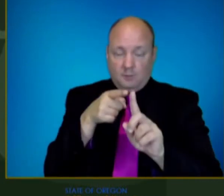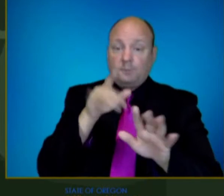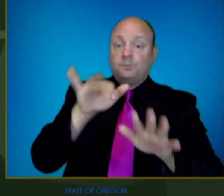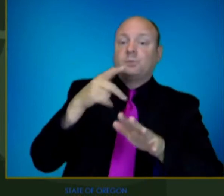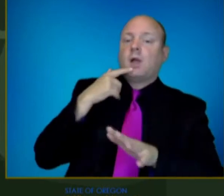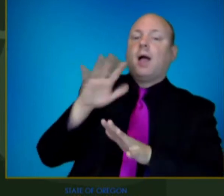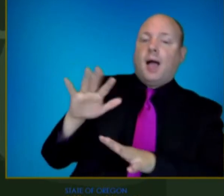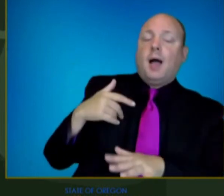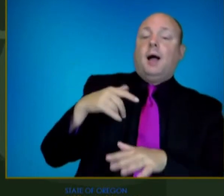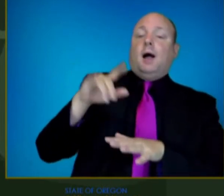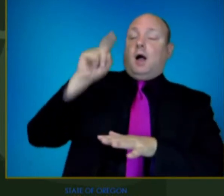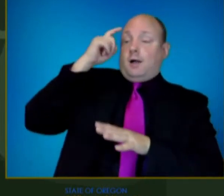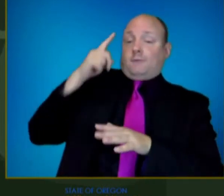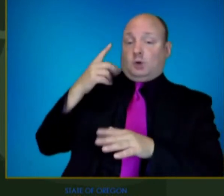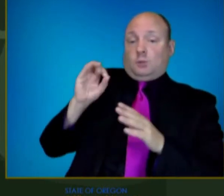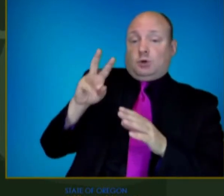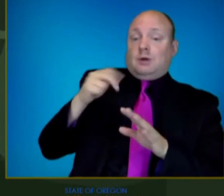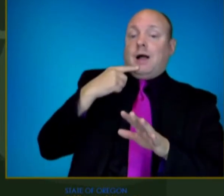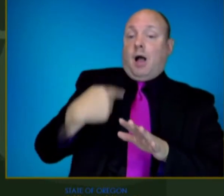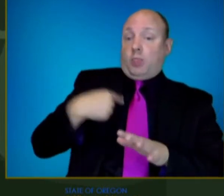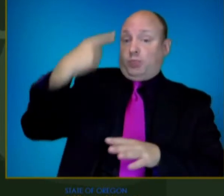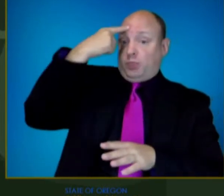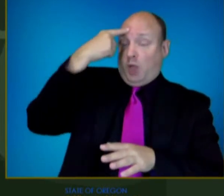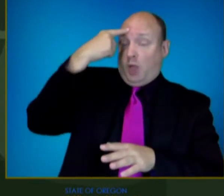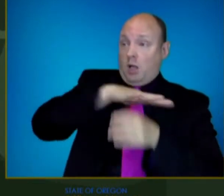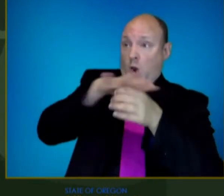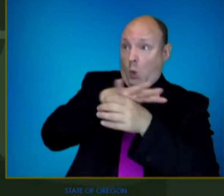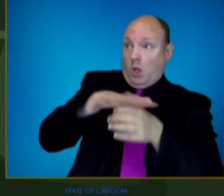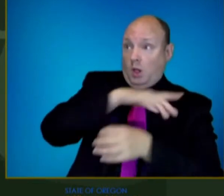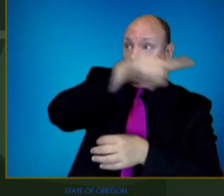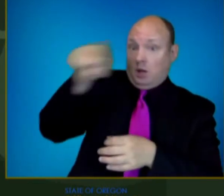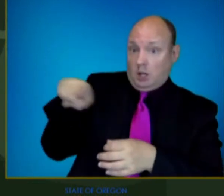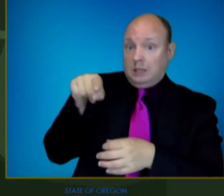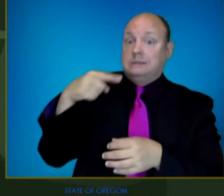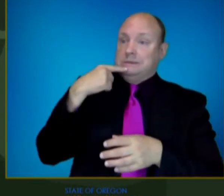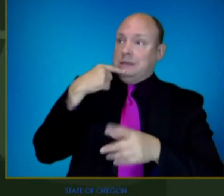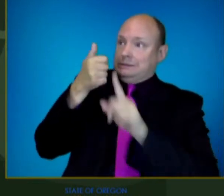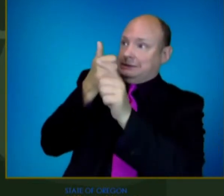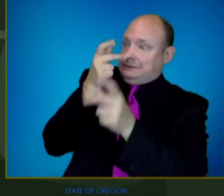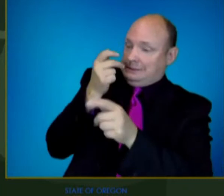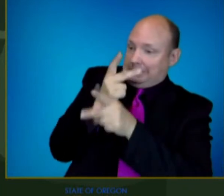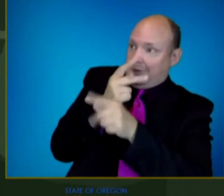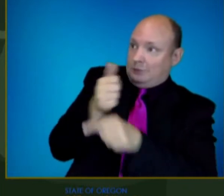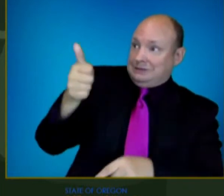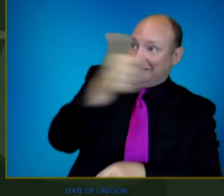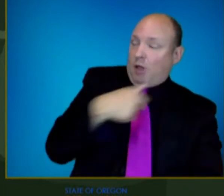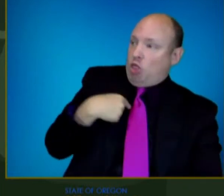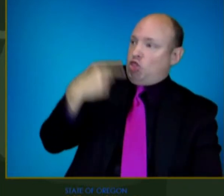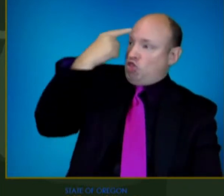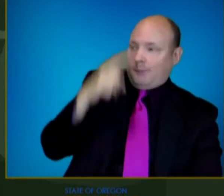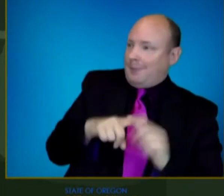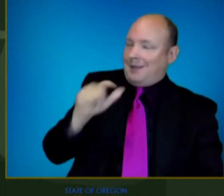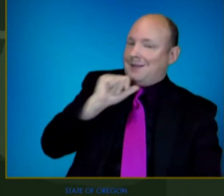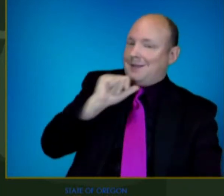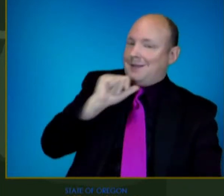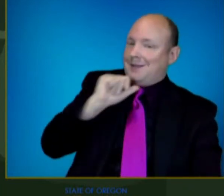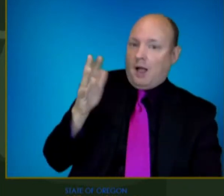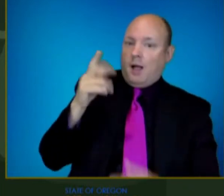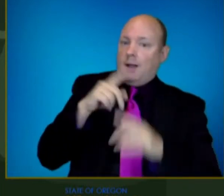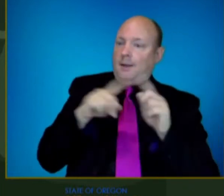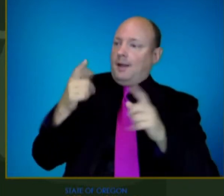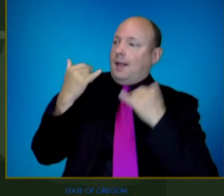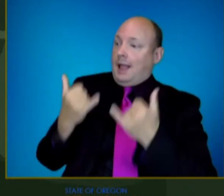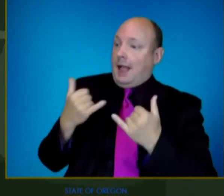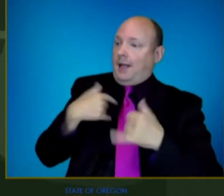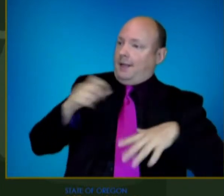elected officials needed to step up and take action and preserve hospital bed capacity and protect their